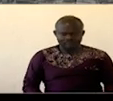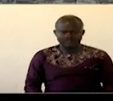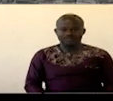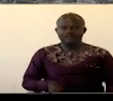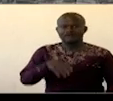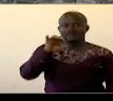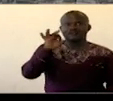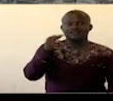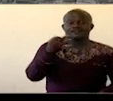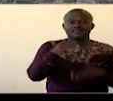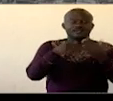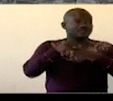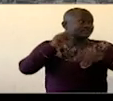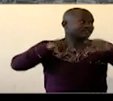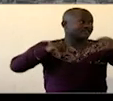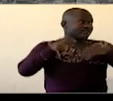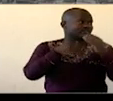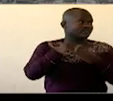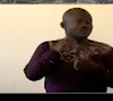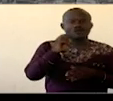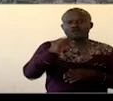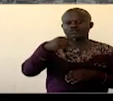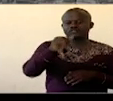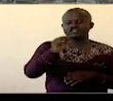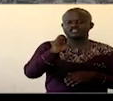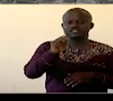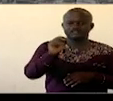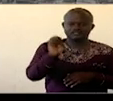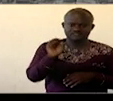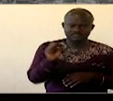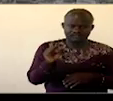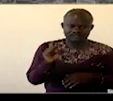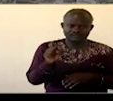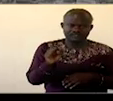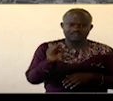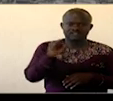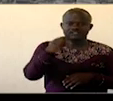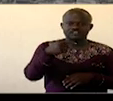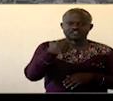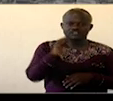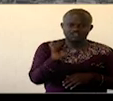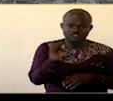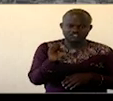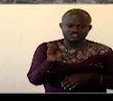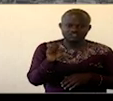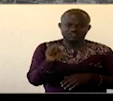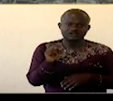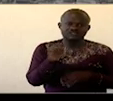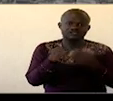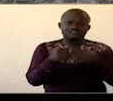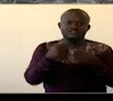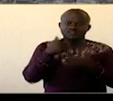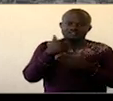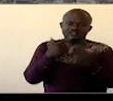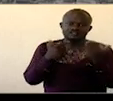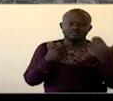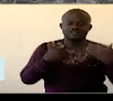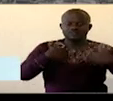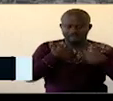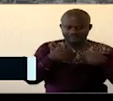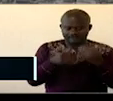the diversity of genes. A gene is a basic unit of